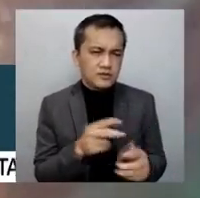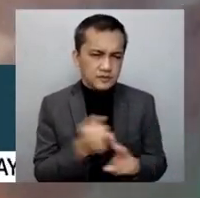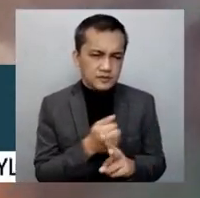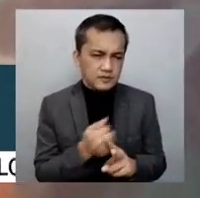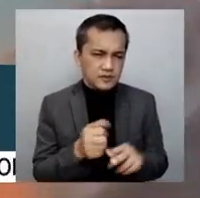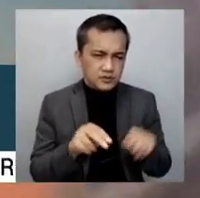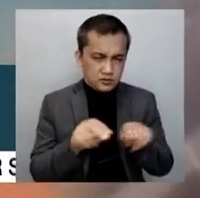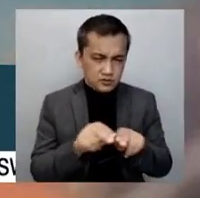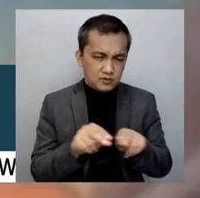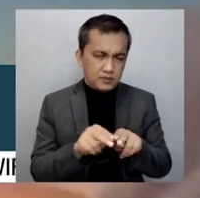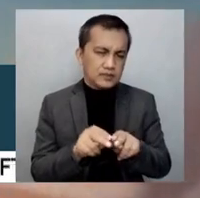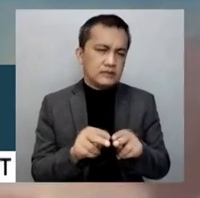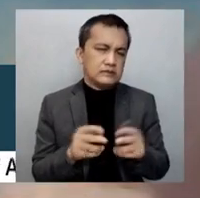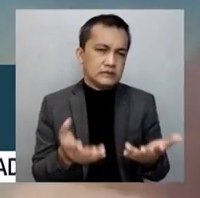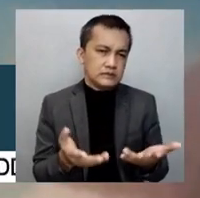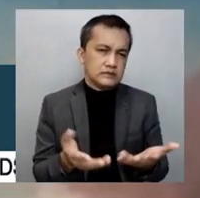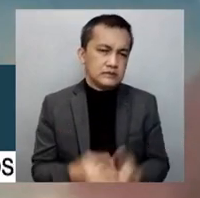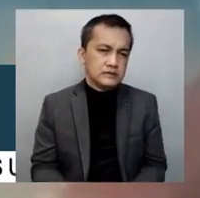normalcy.